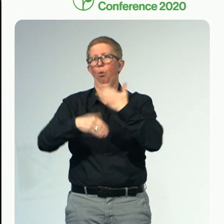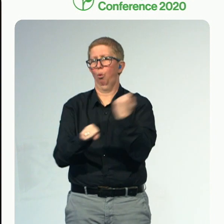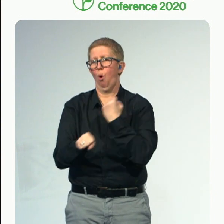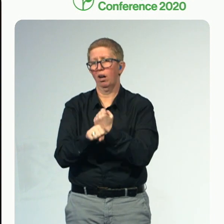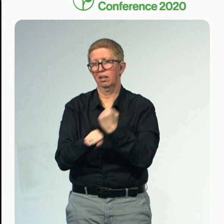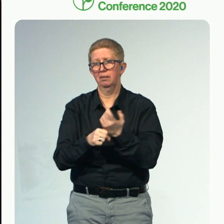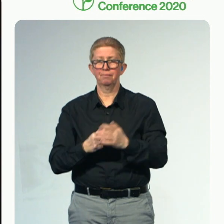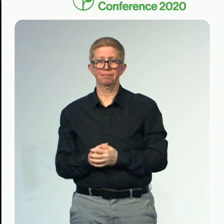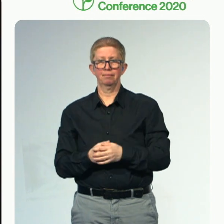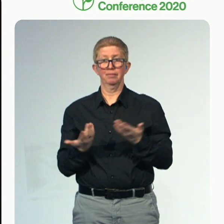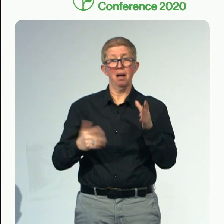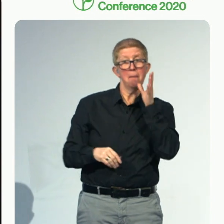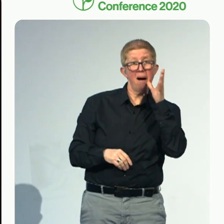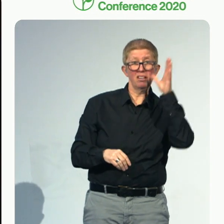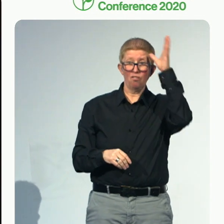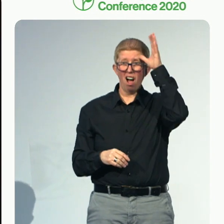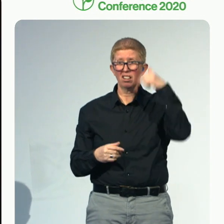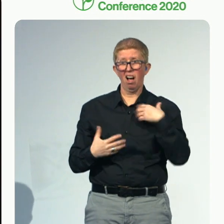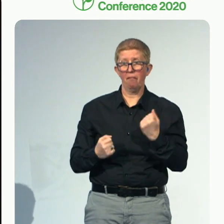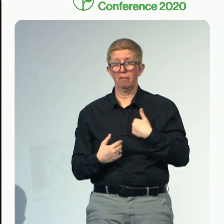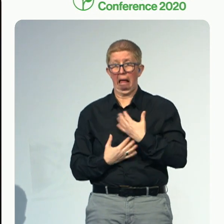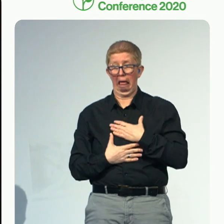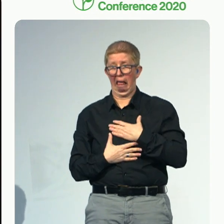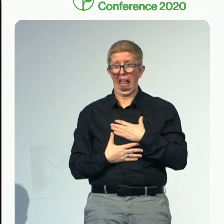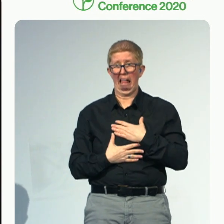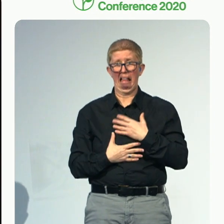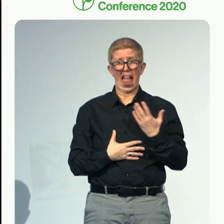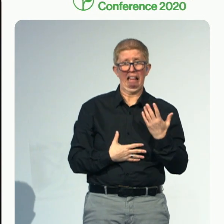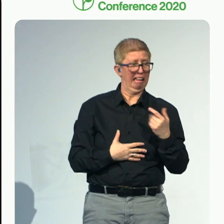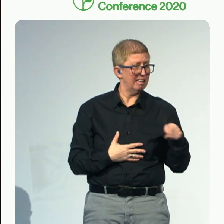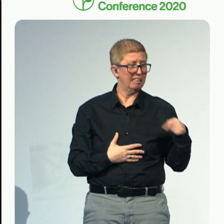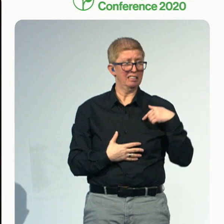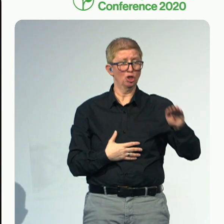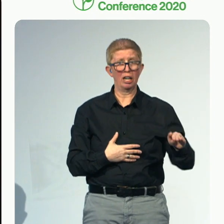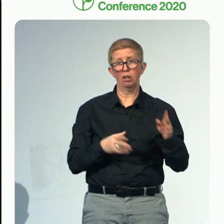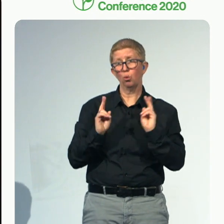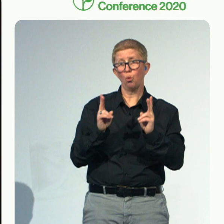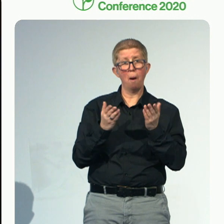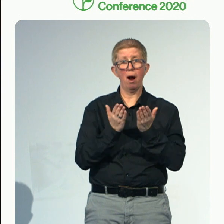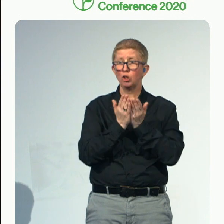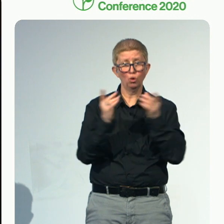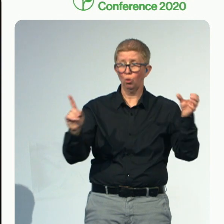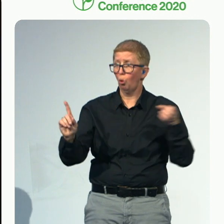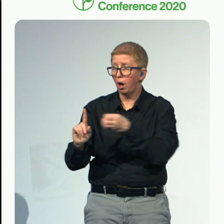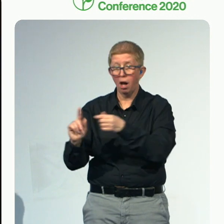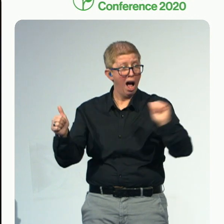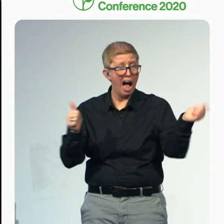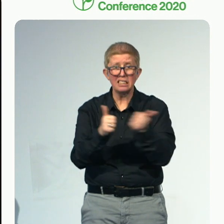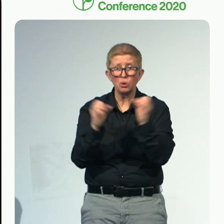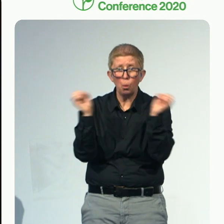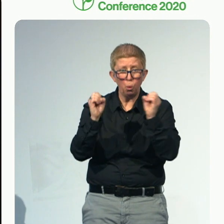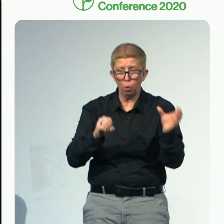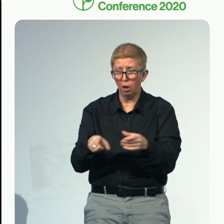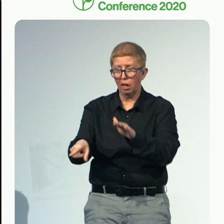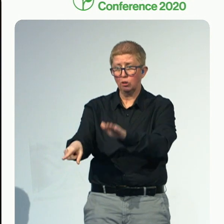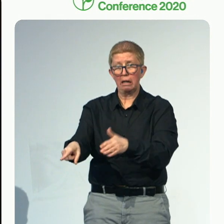child into a regular school, there will not be enough assistance, there will not be enough service done for my child. Here we have